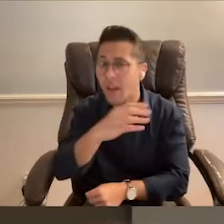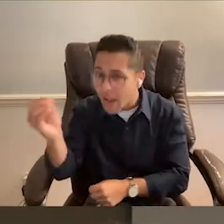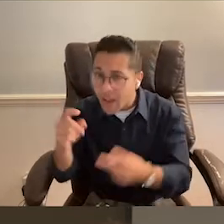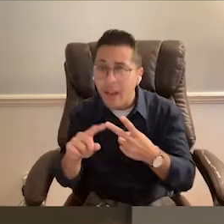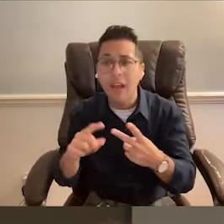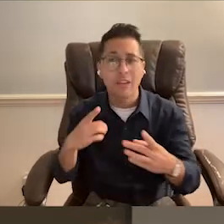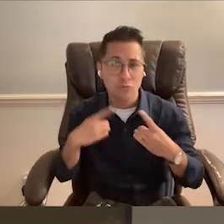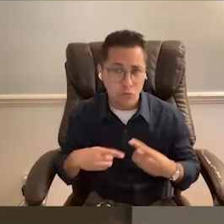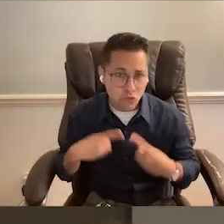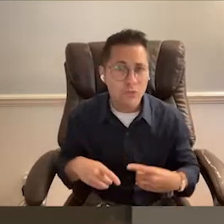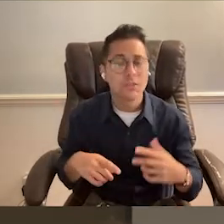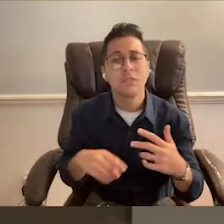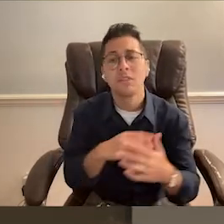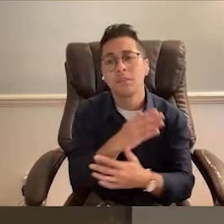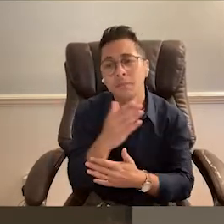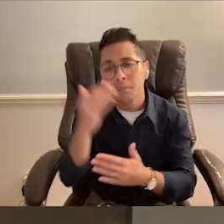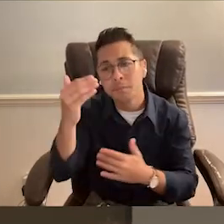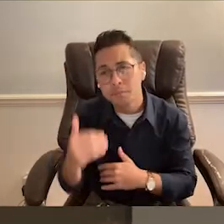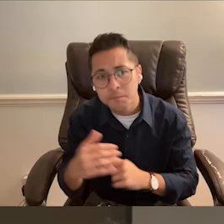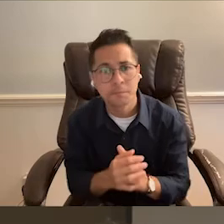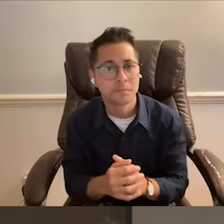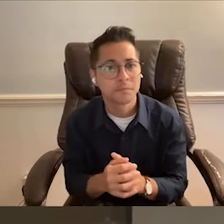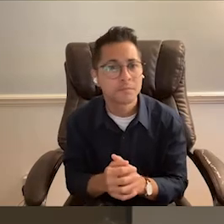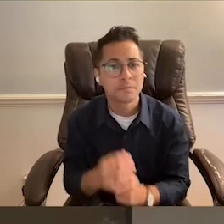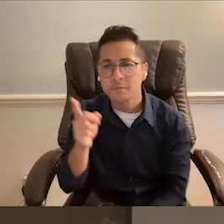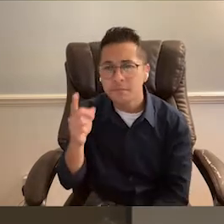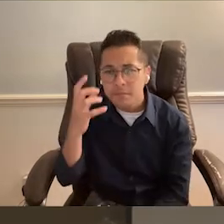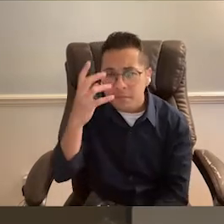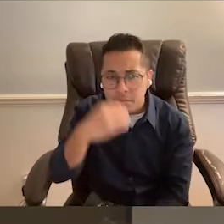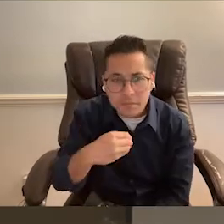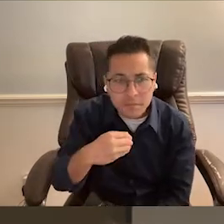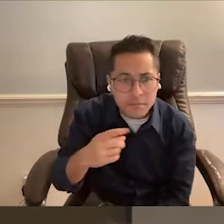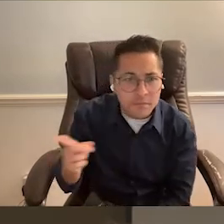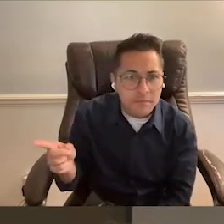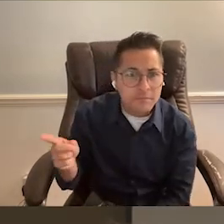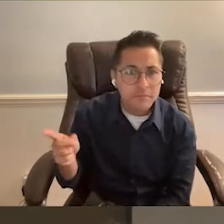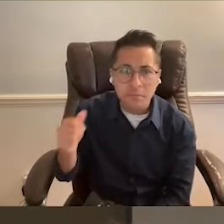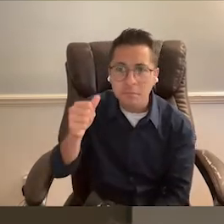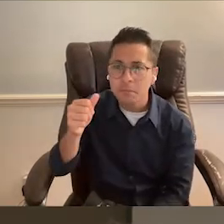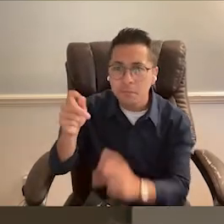Oh, that's one. Halle Berry was suicidal and depression.